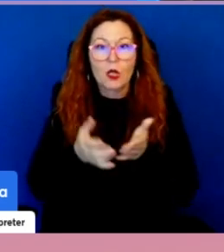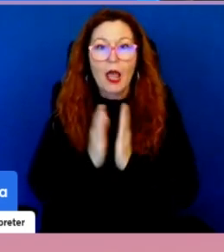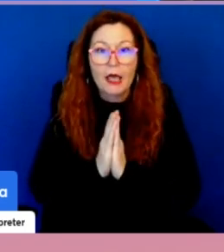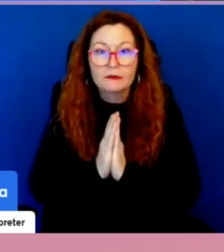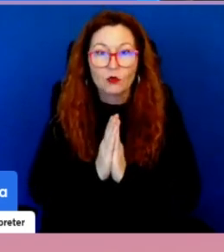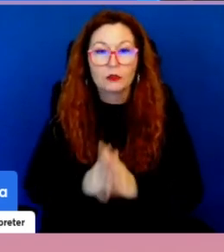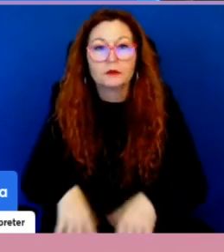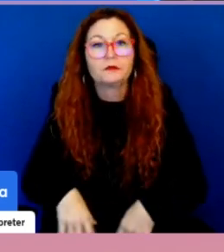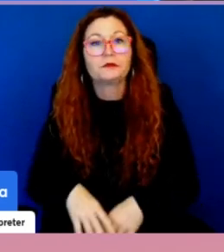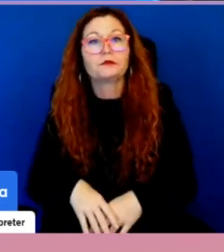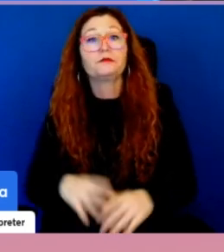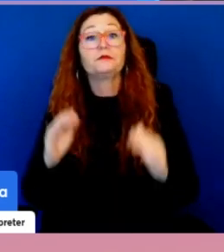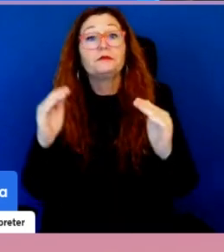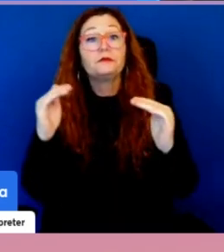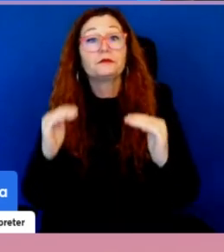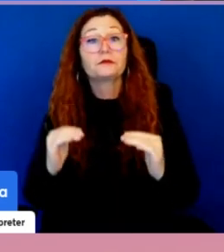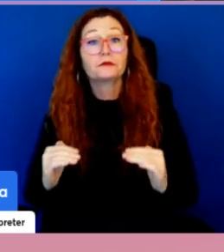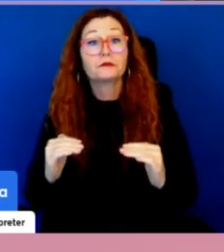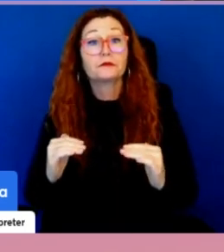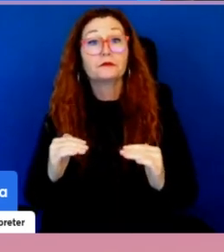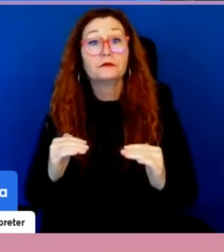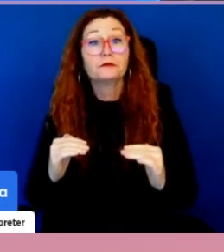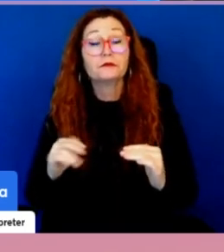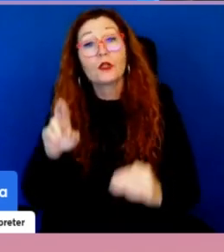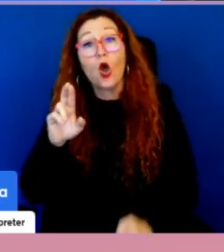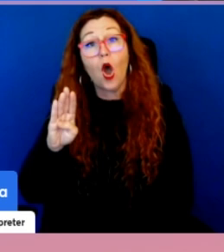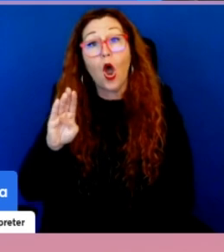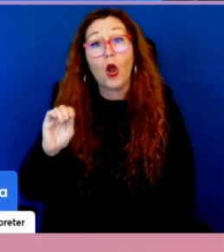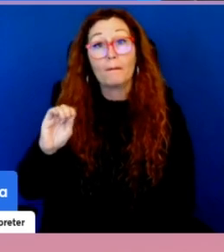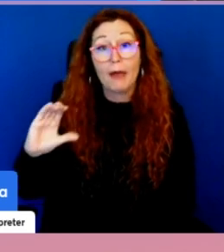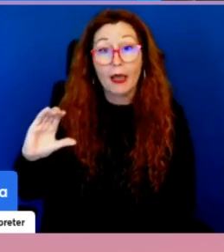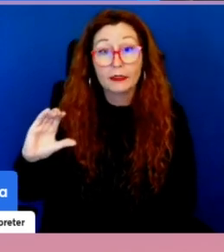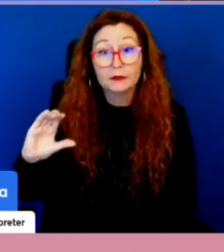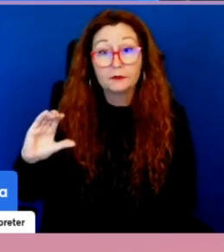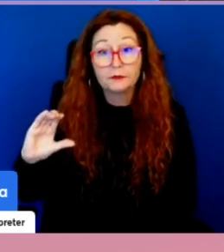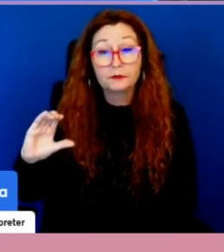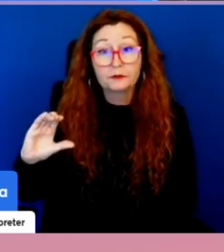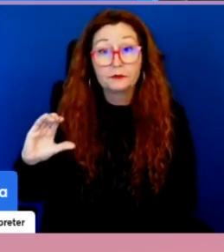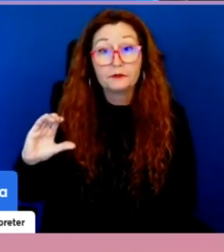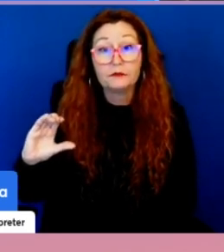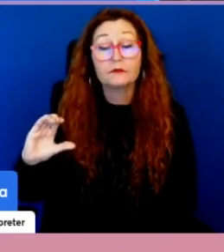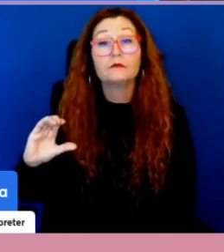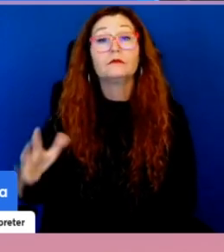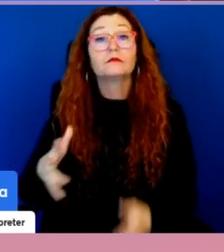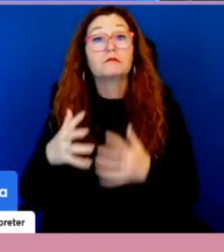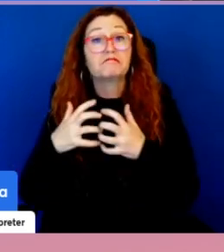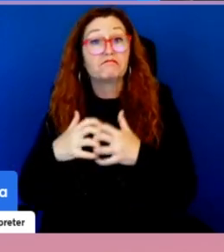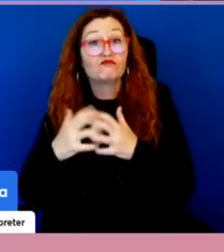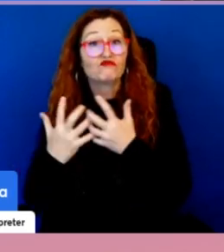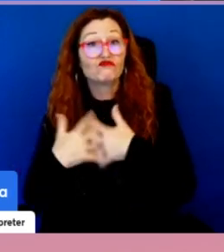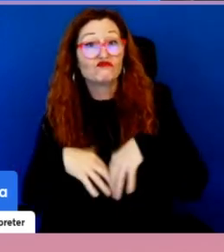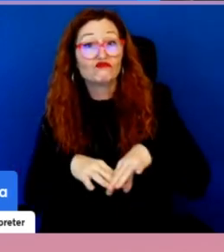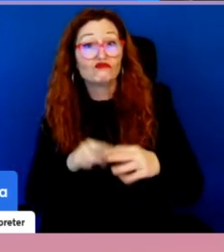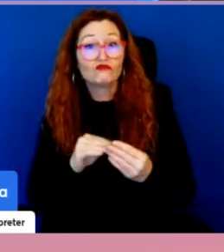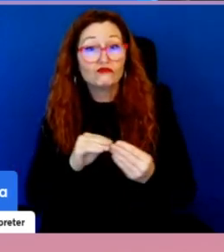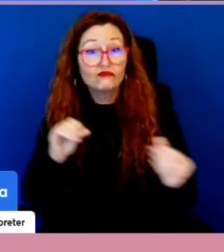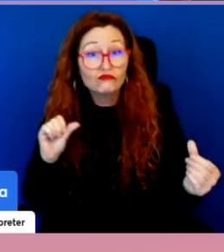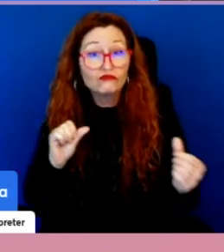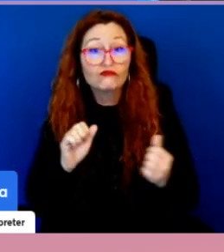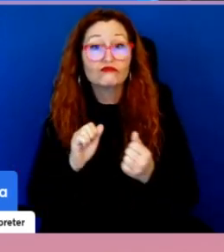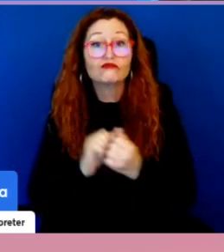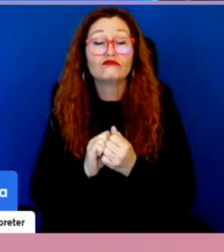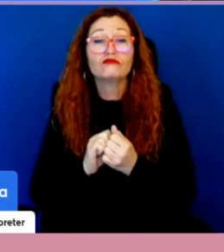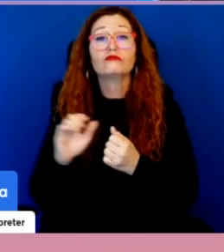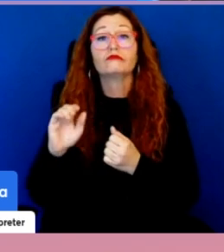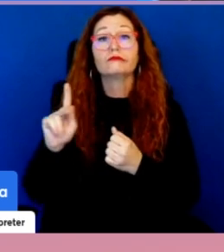Next up, the RBAC. Uh, the PKI engine integrates seamlessly with the Kubernetes RBAC mechanisms. So you